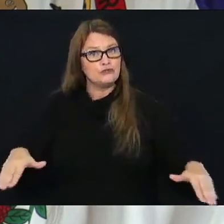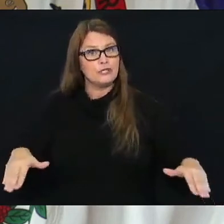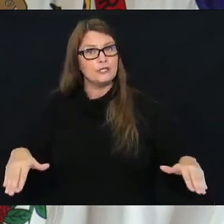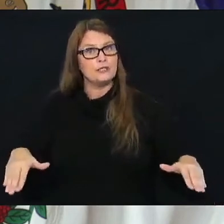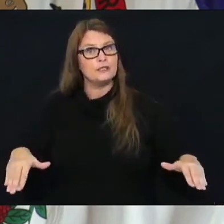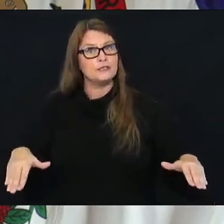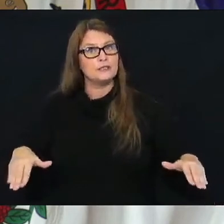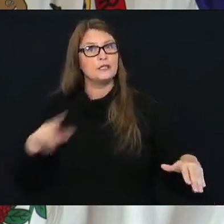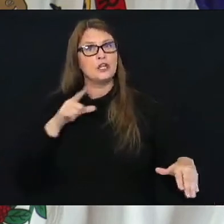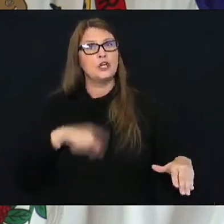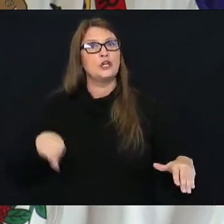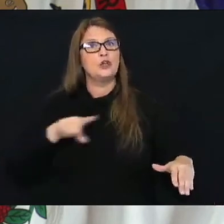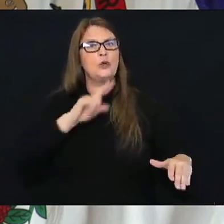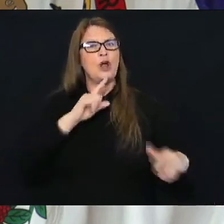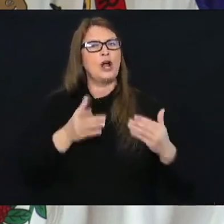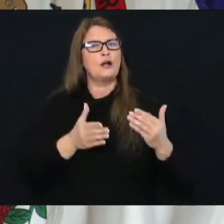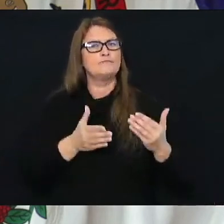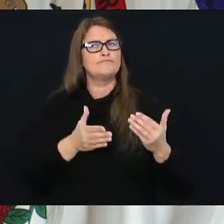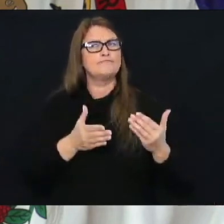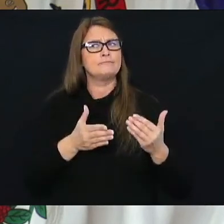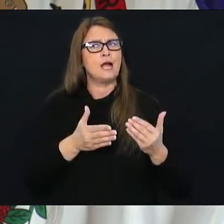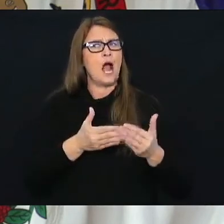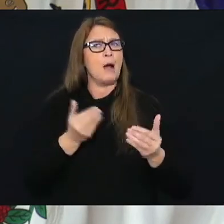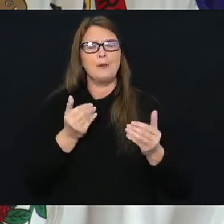you almost see no